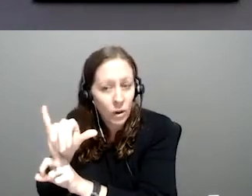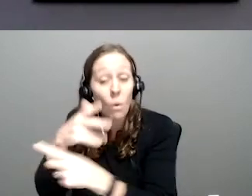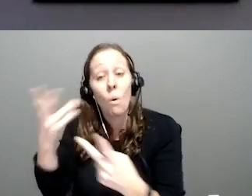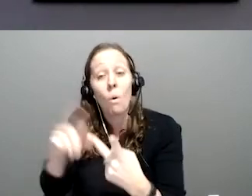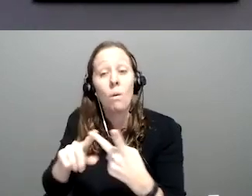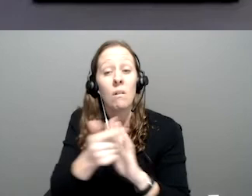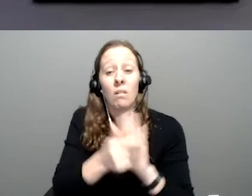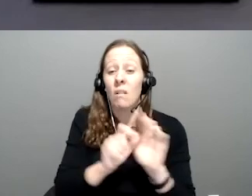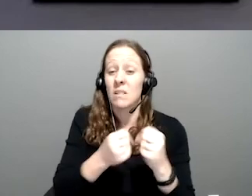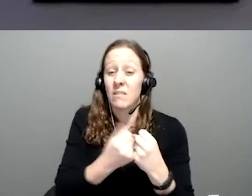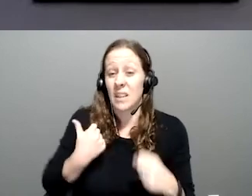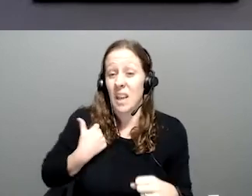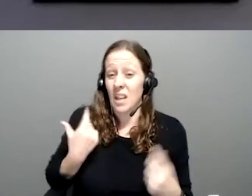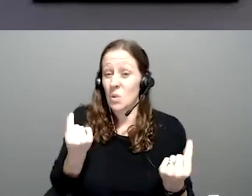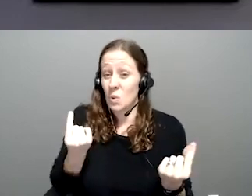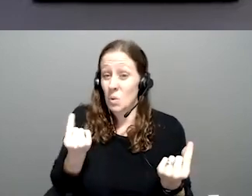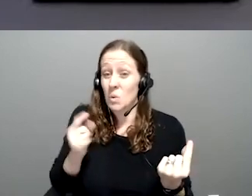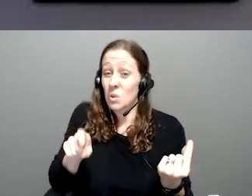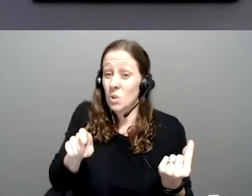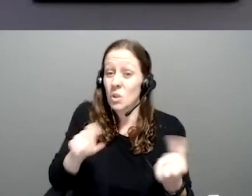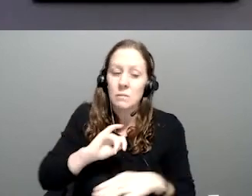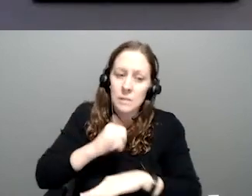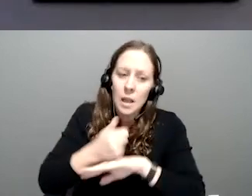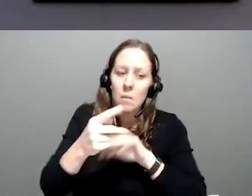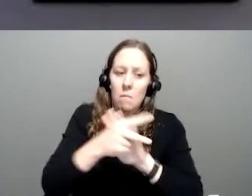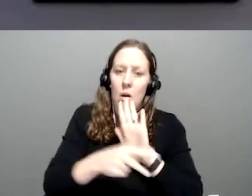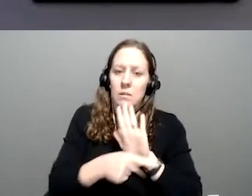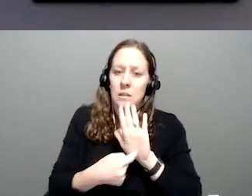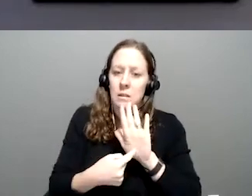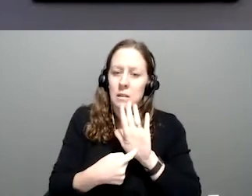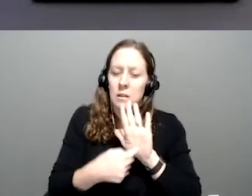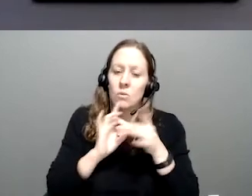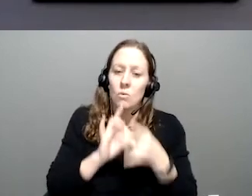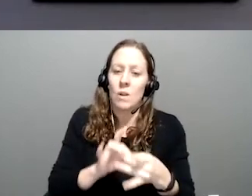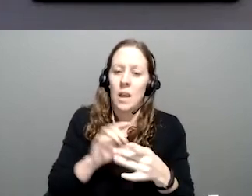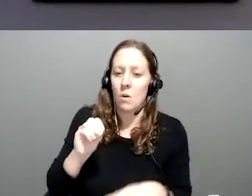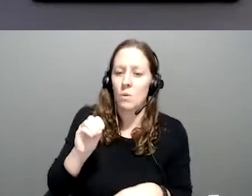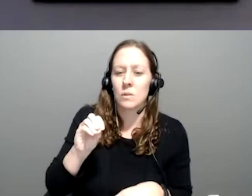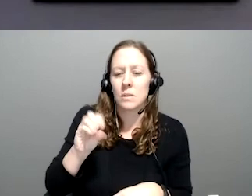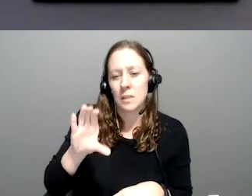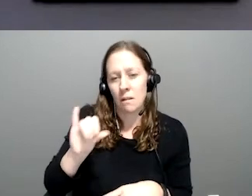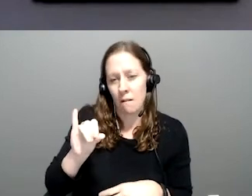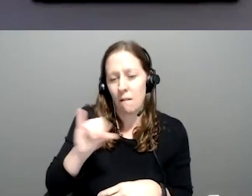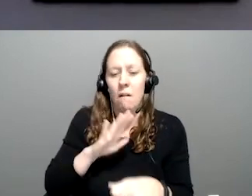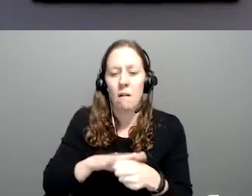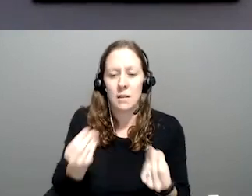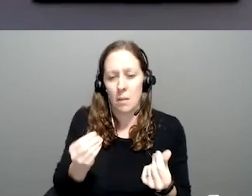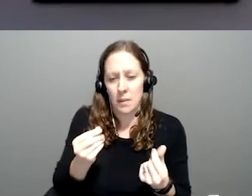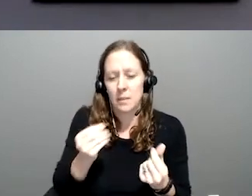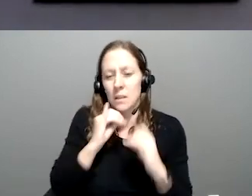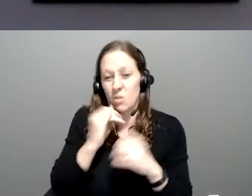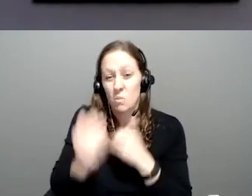of Canada kind of put a policy together on what it means to go through that OCI on-campus interview process in